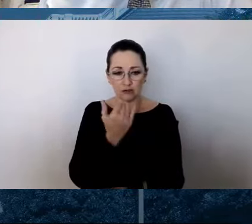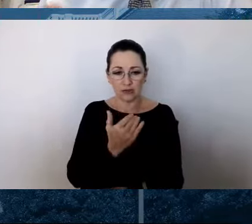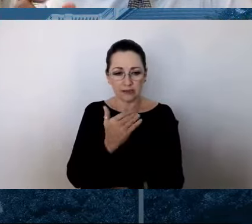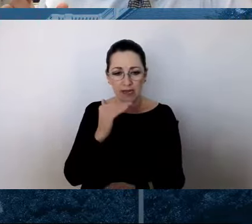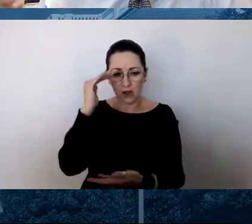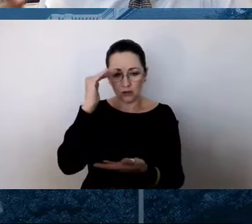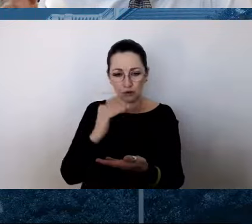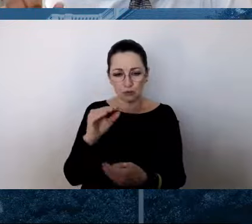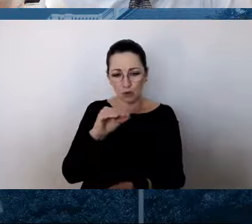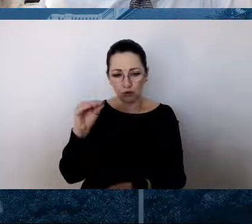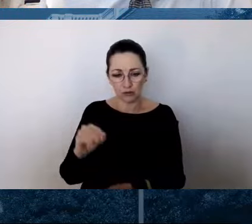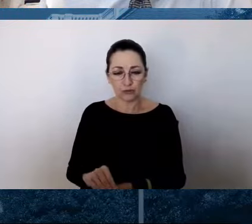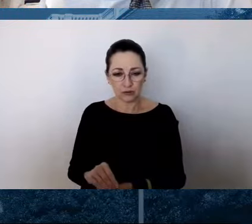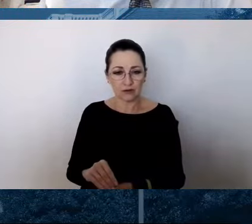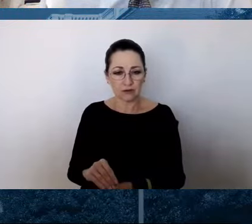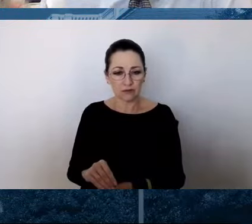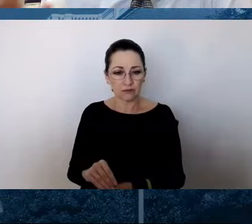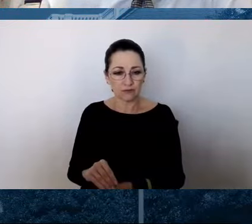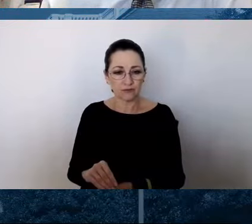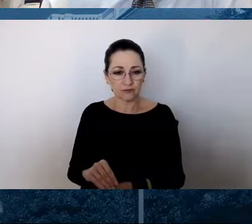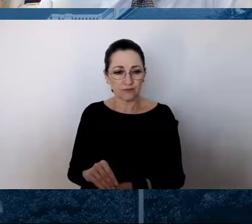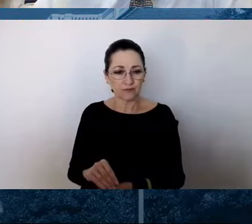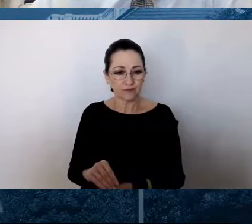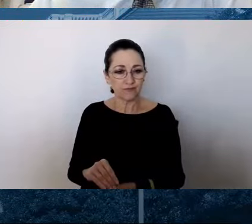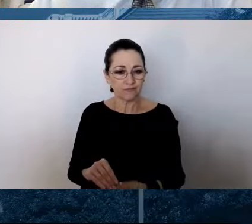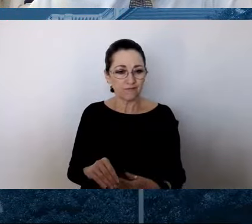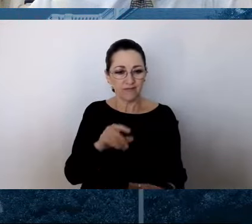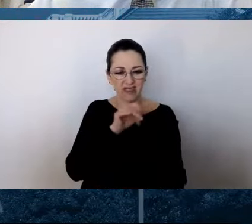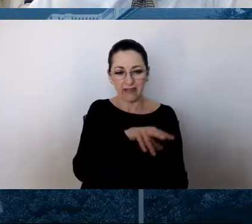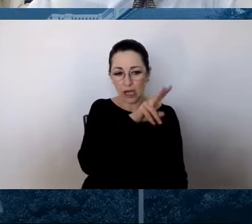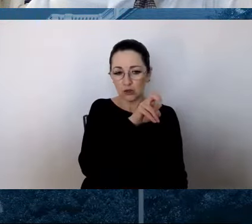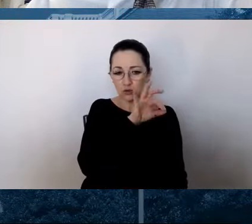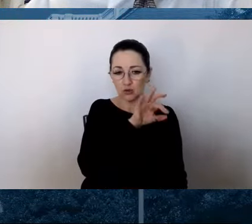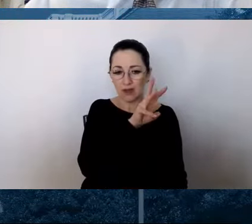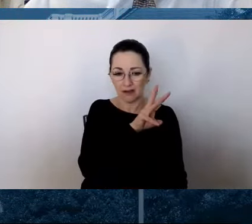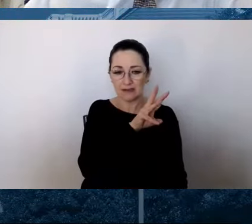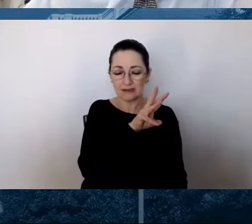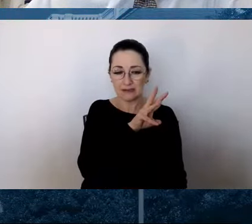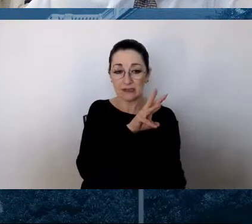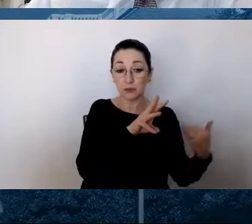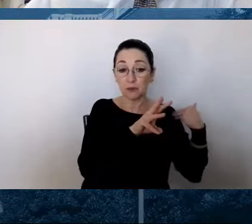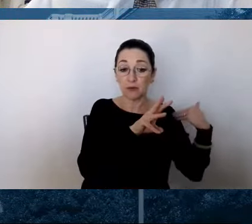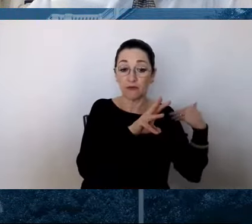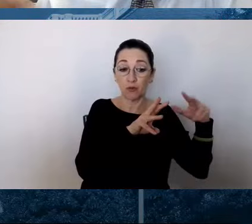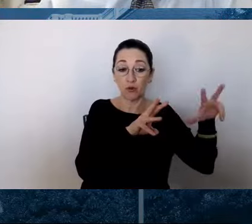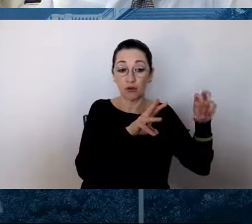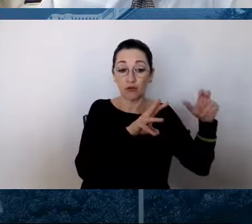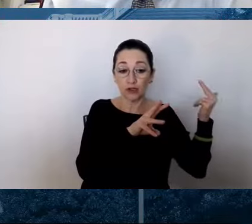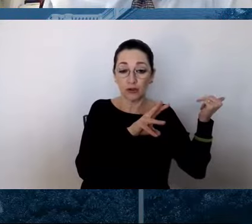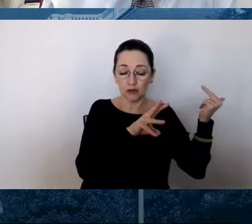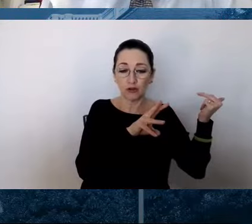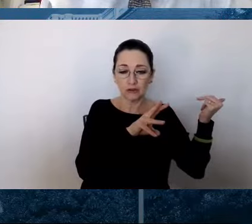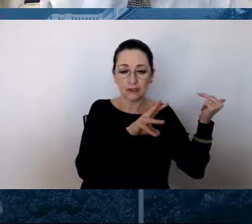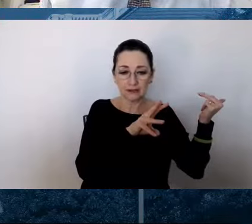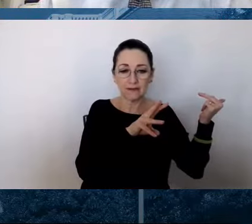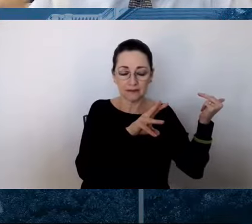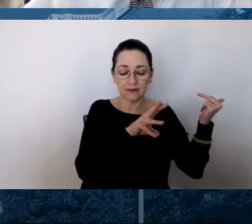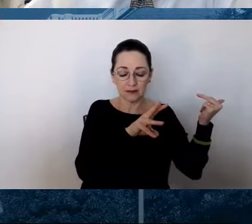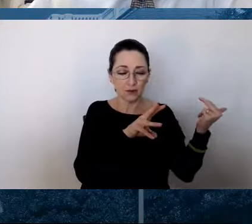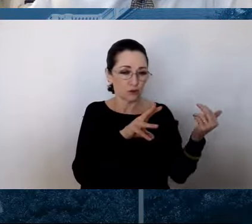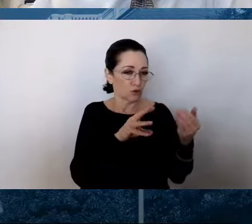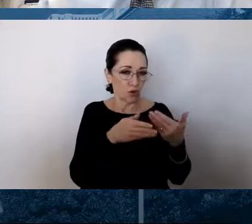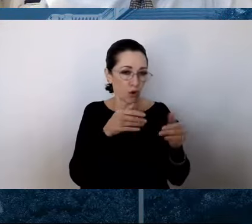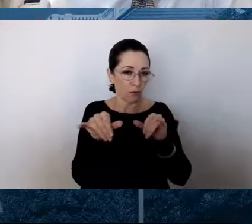hospitals. It's almost the same number, 296 versus 313, so off by less than 20 compared to the same date last